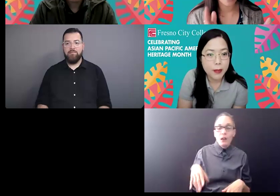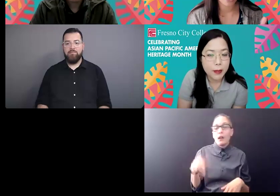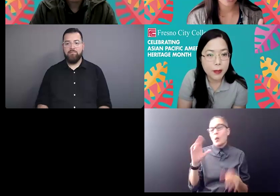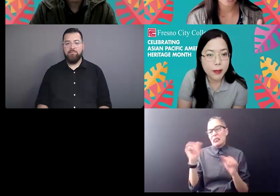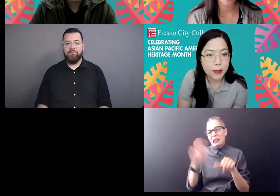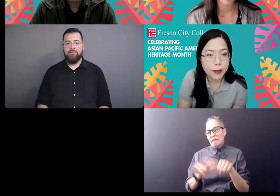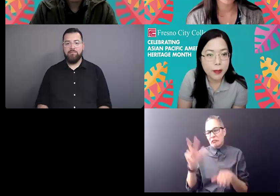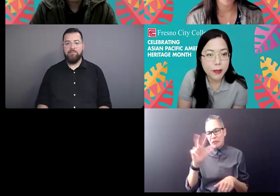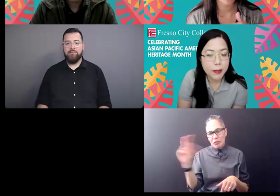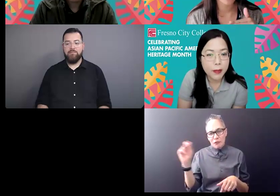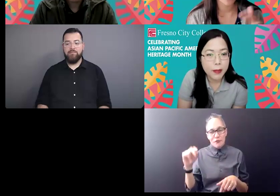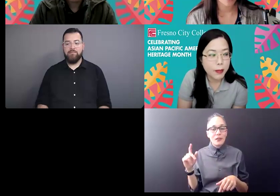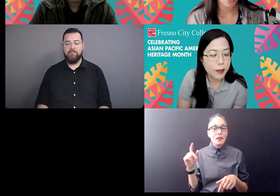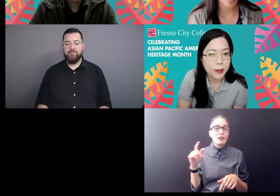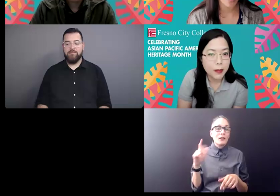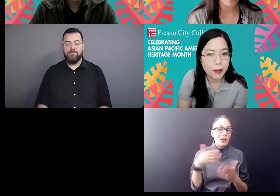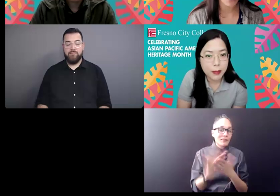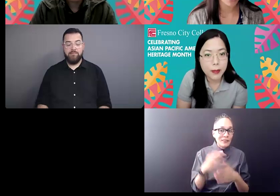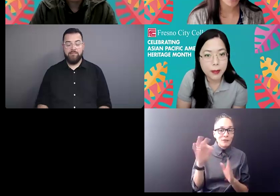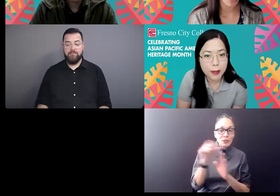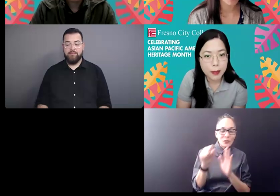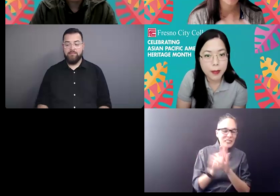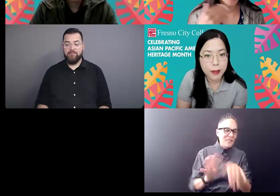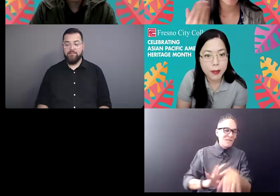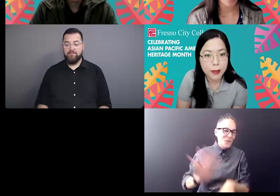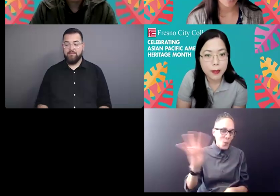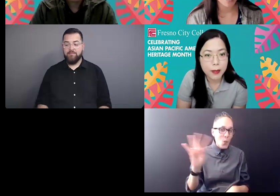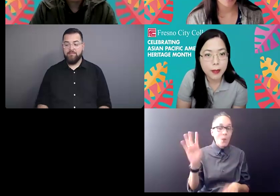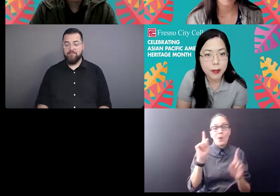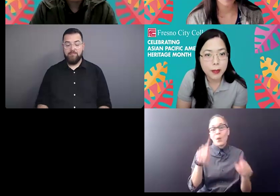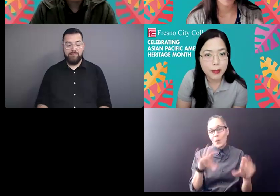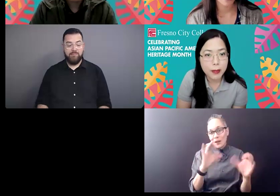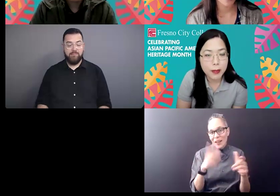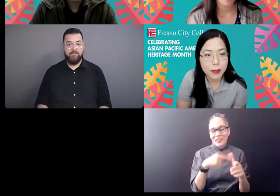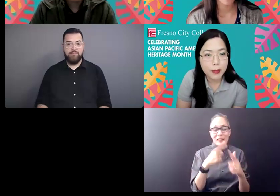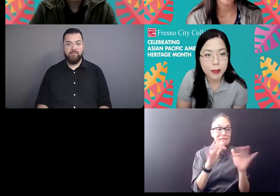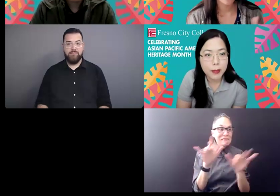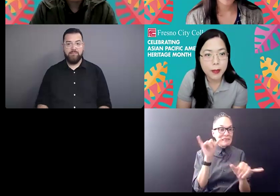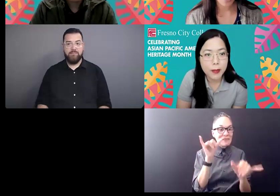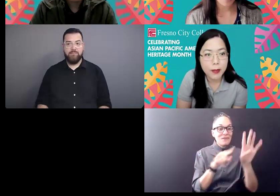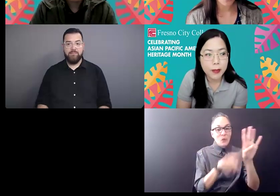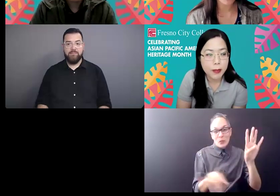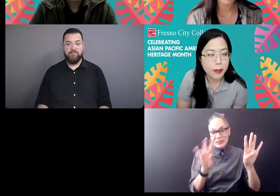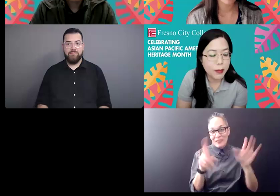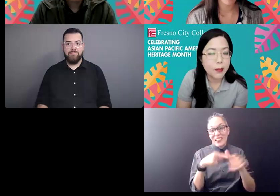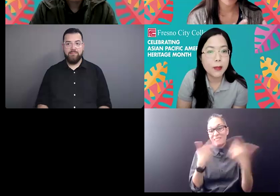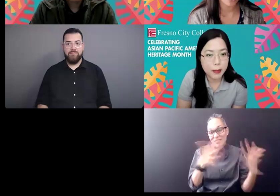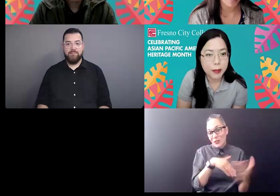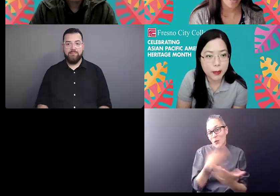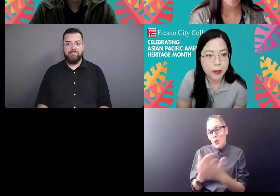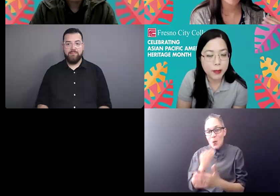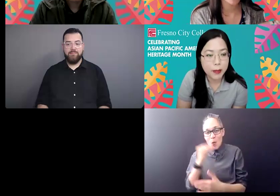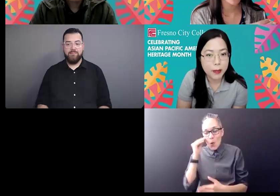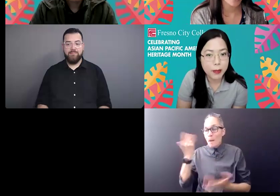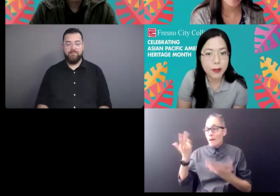by 3:30, I would make it to Fresno State at 4 o'clock, attend classes and be there until 7, come home, give my daughter